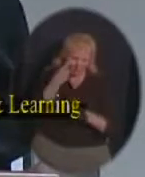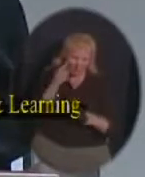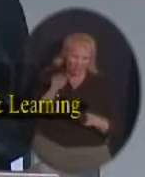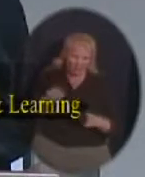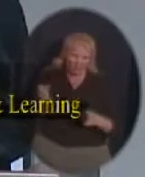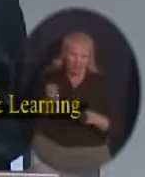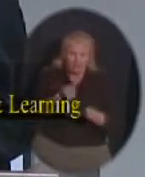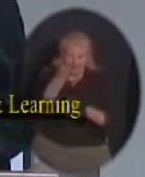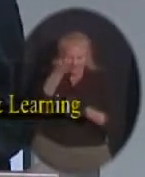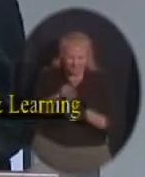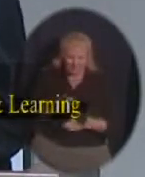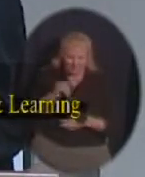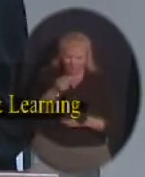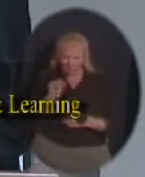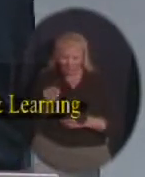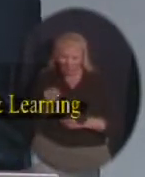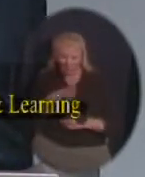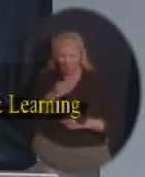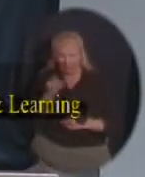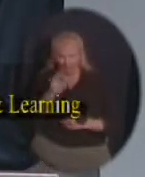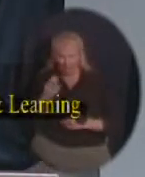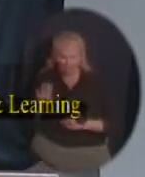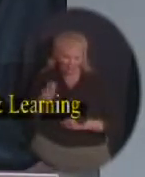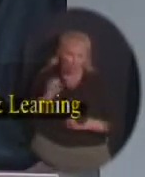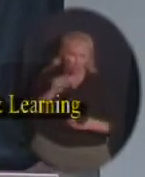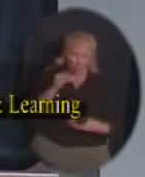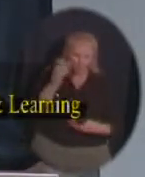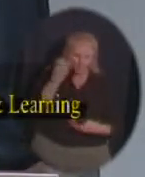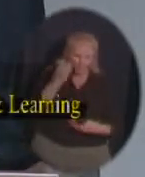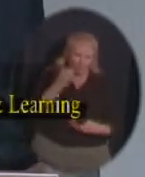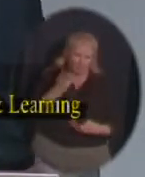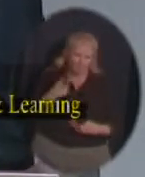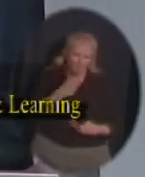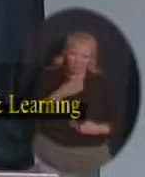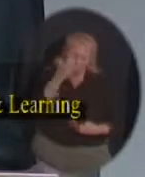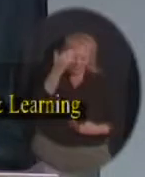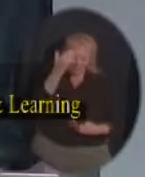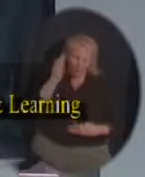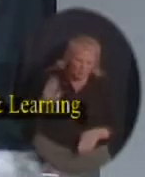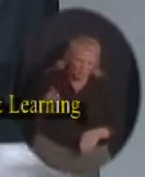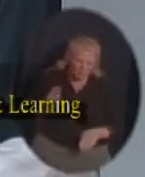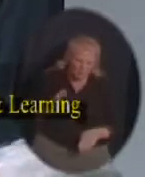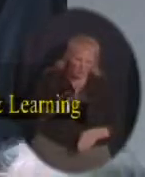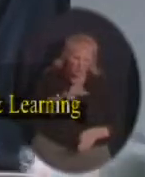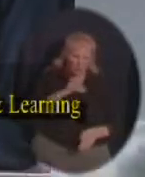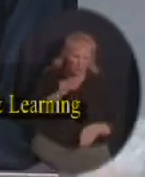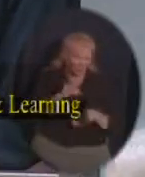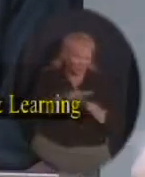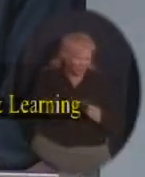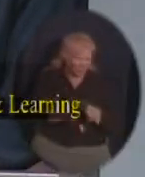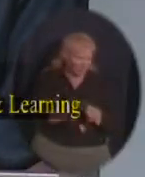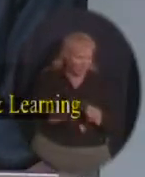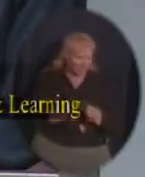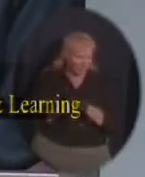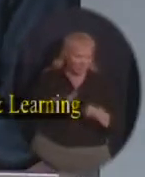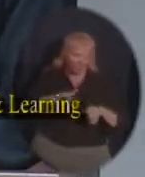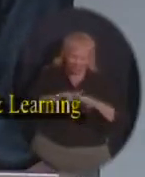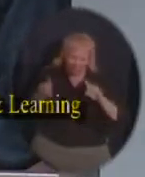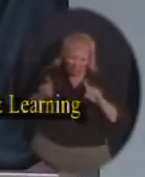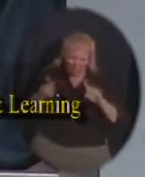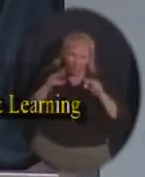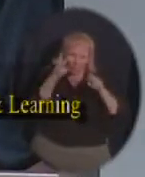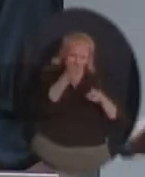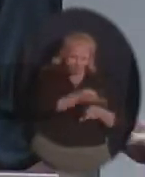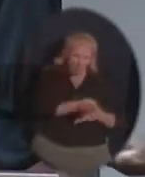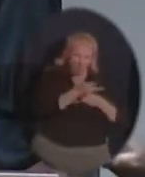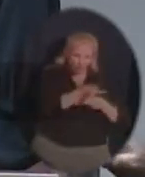a longer period of time than that. But we'll certainly be monitoring that. We would be, as you said, monitoring that regardless, because that is a part of our